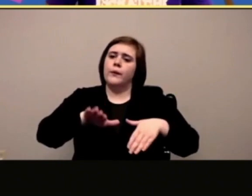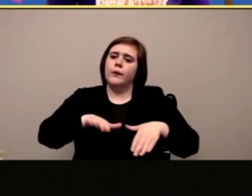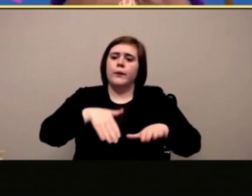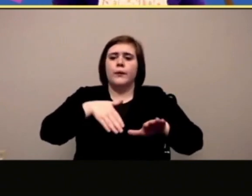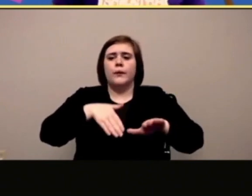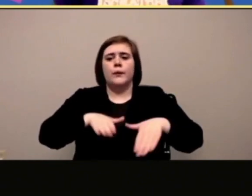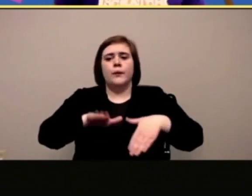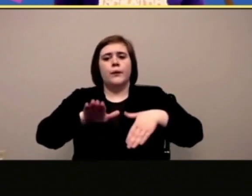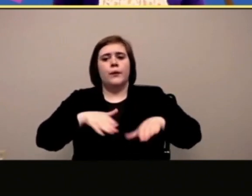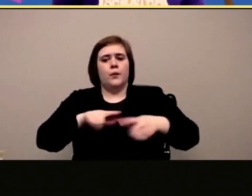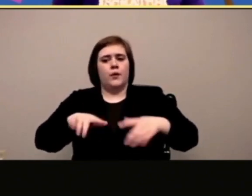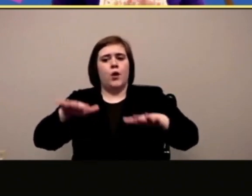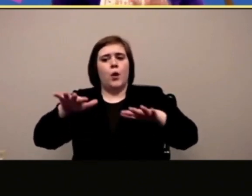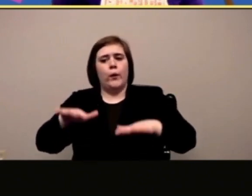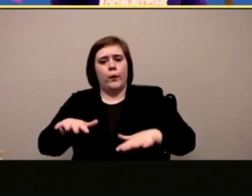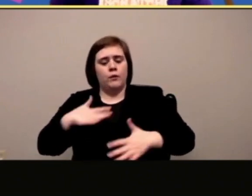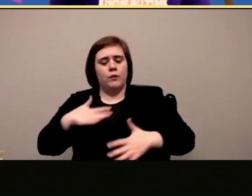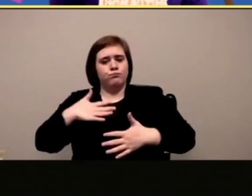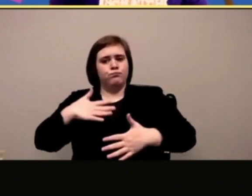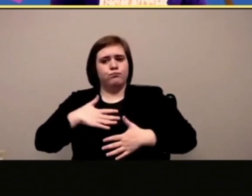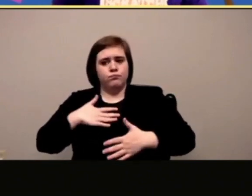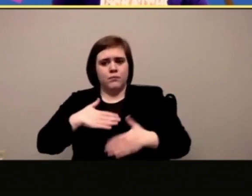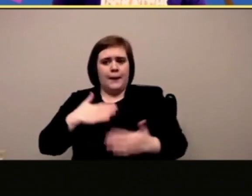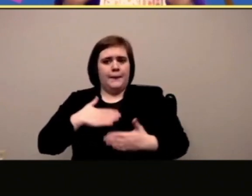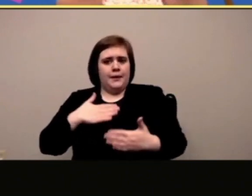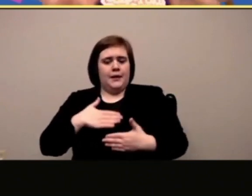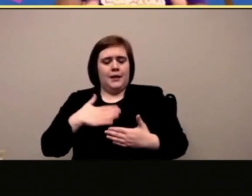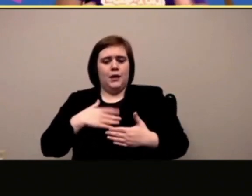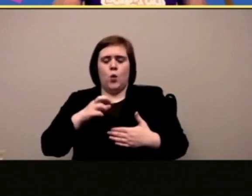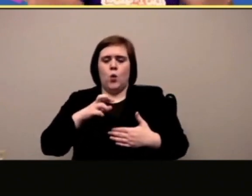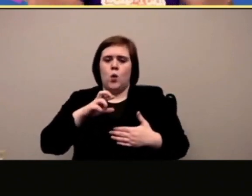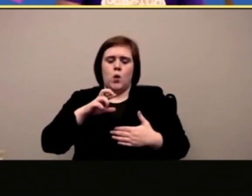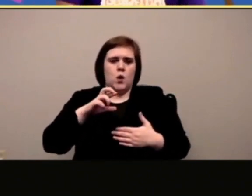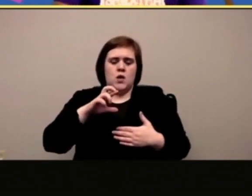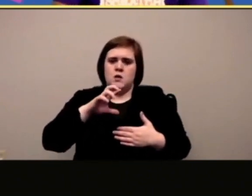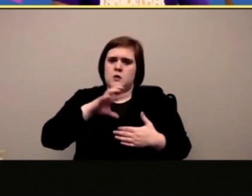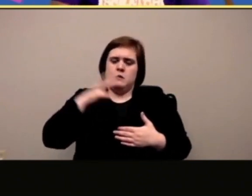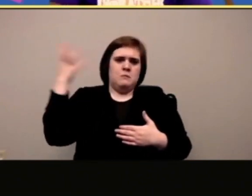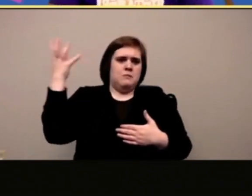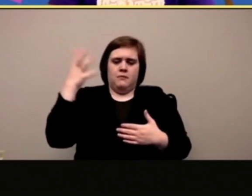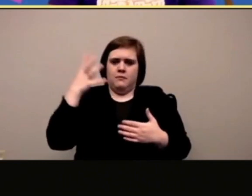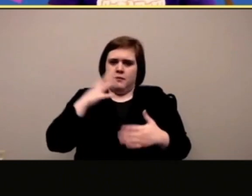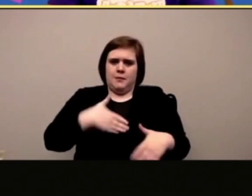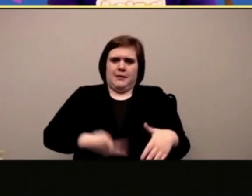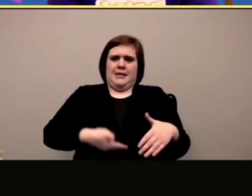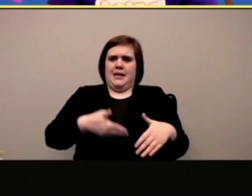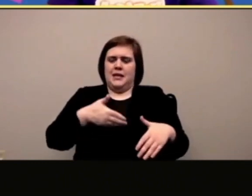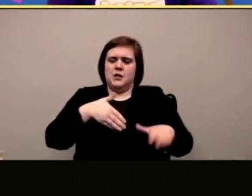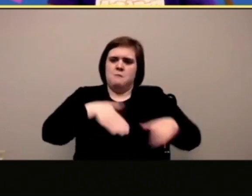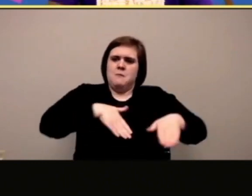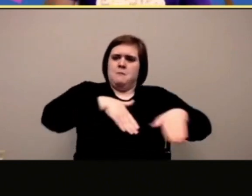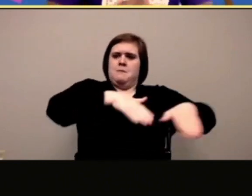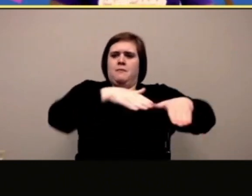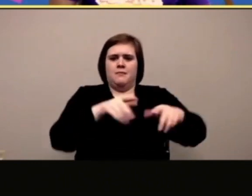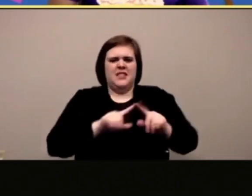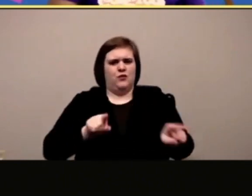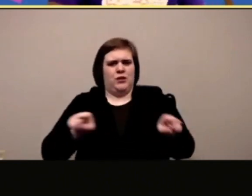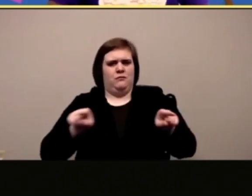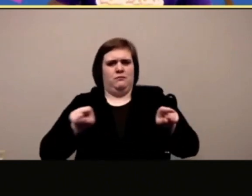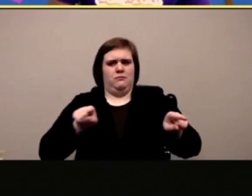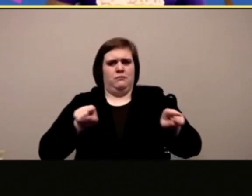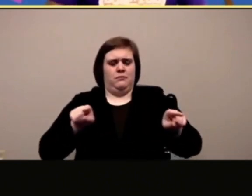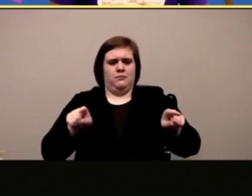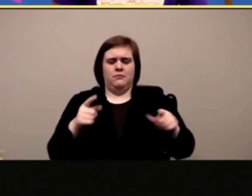happy and walking when you're upset with something or walking when you have somewhere that you need to be. So there's the urgency. So a really